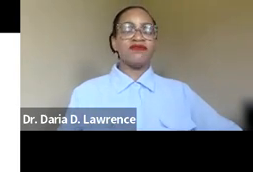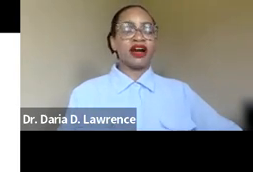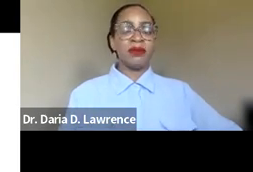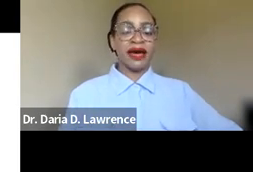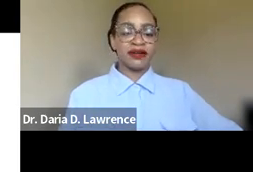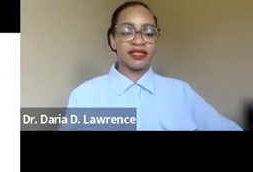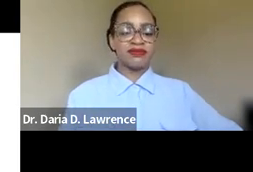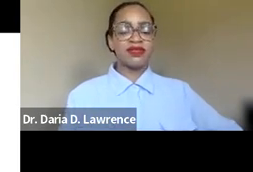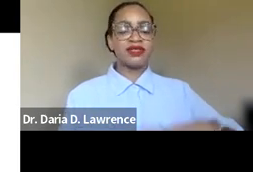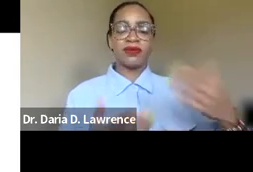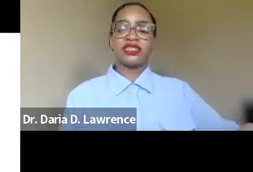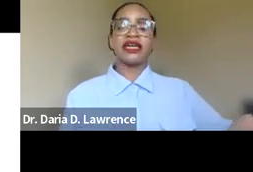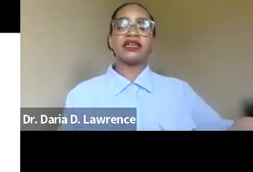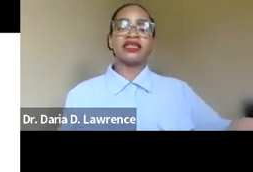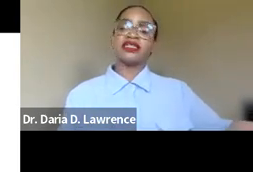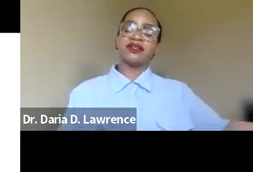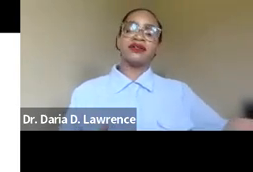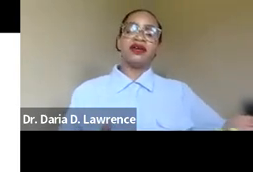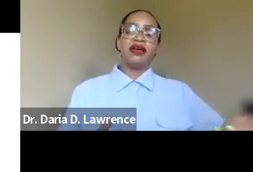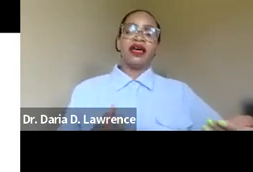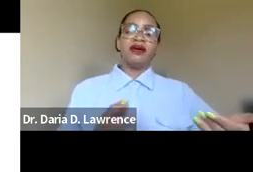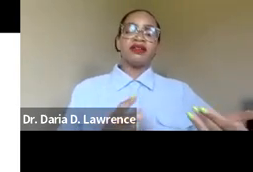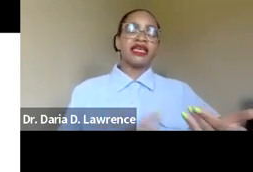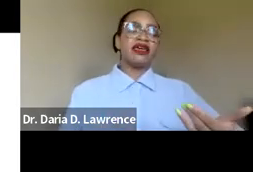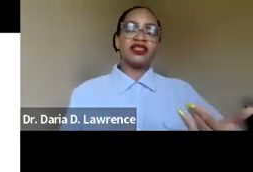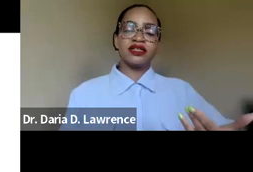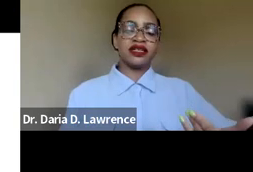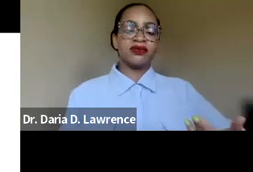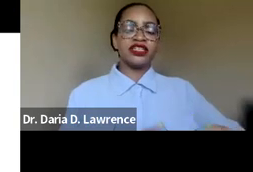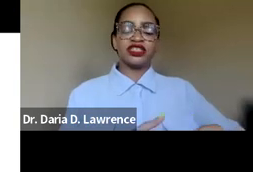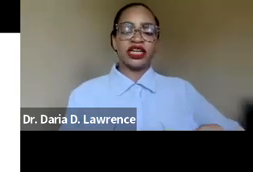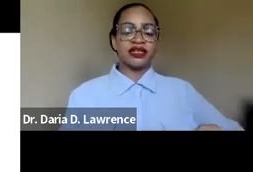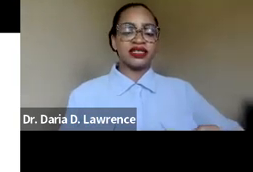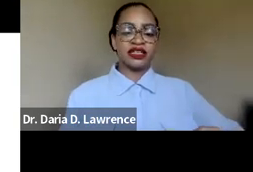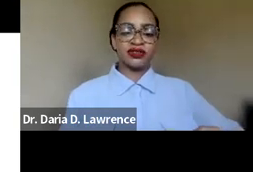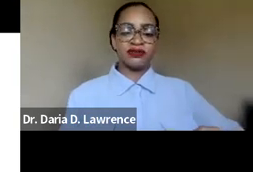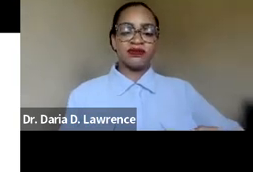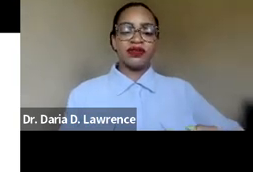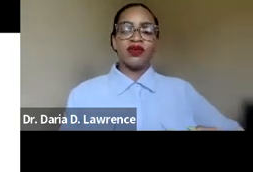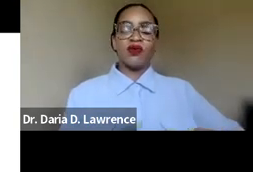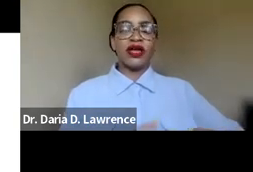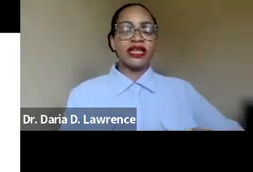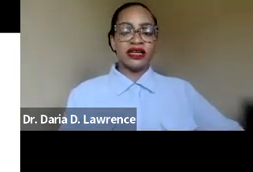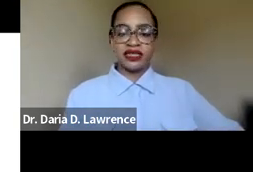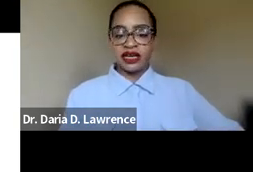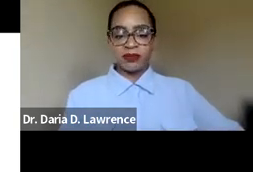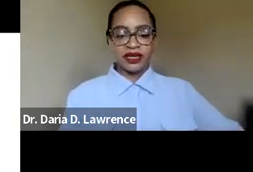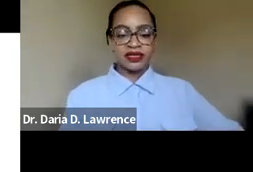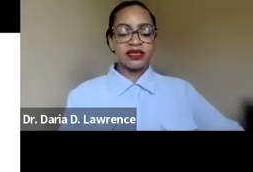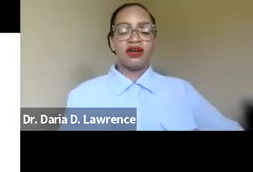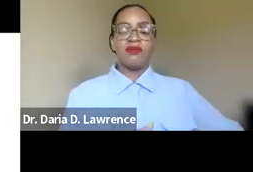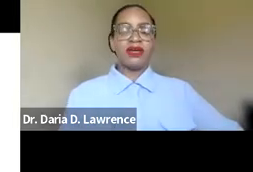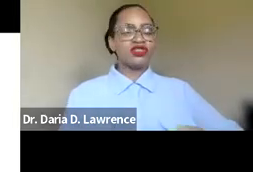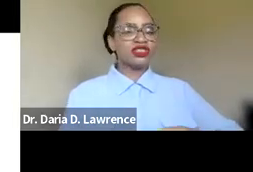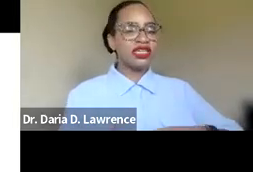And environment matters. So I want you to take a look at this here. Take into consideration a child's schedule, when they need to take